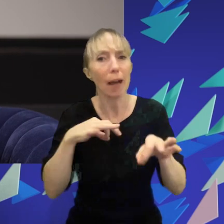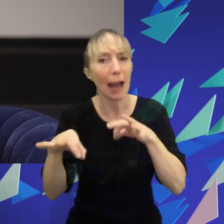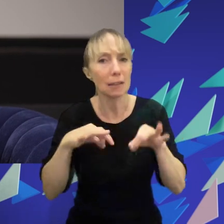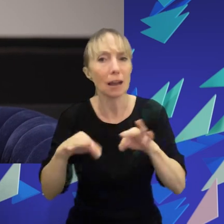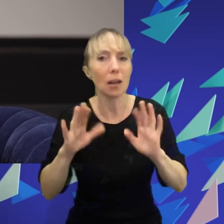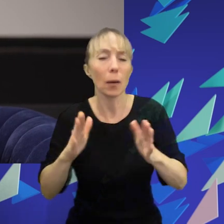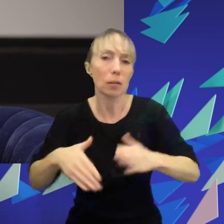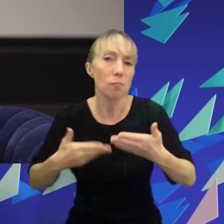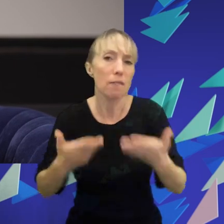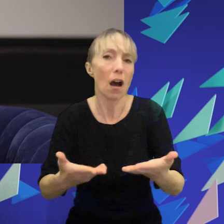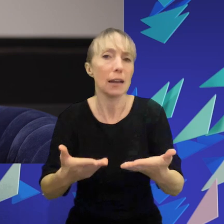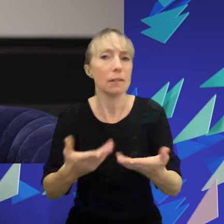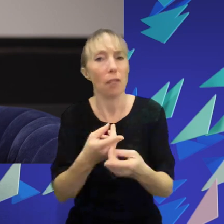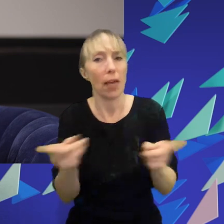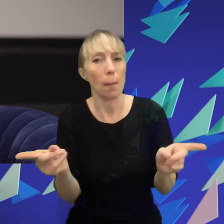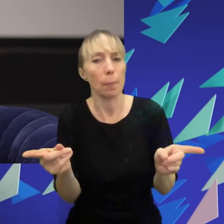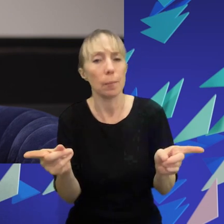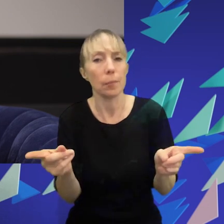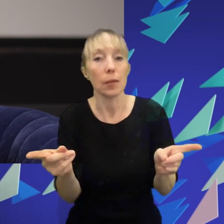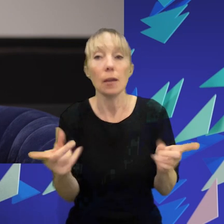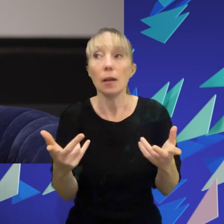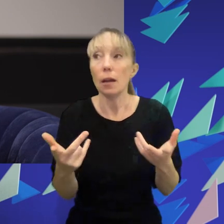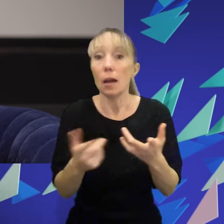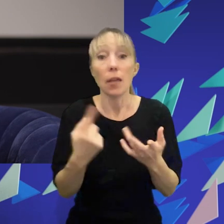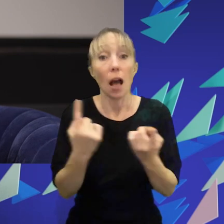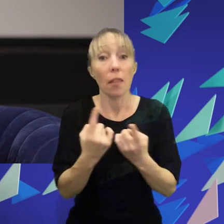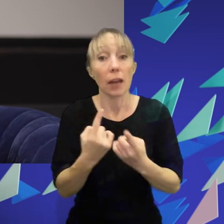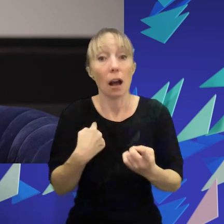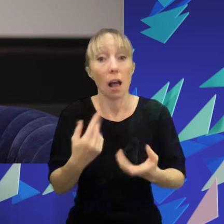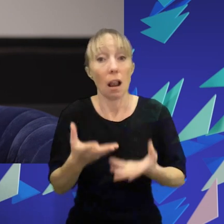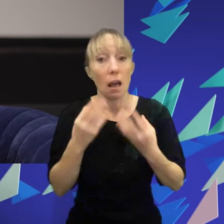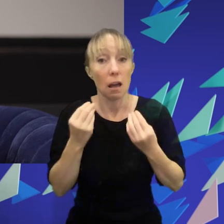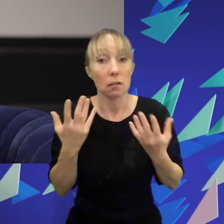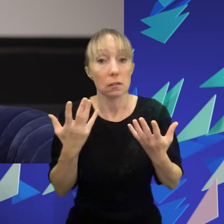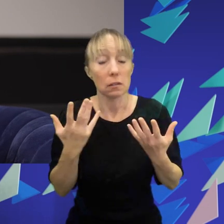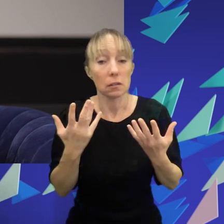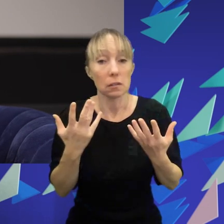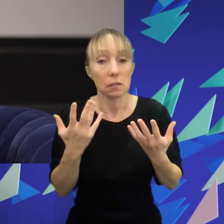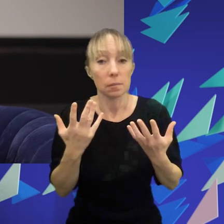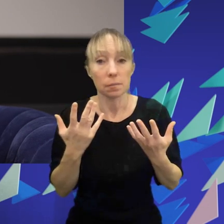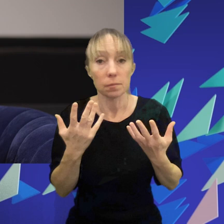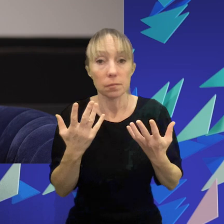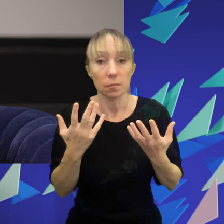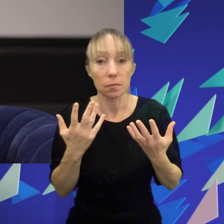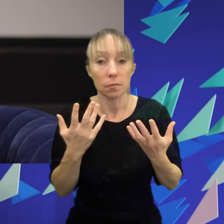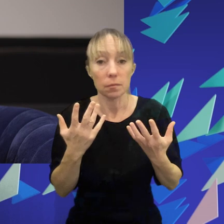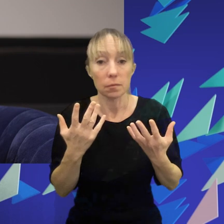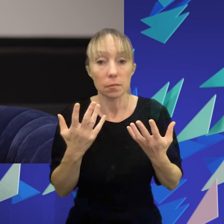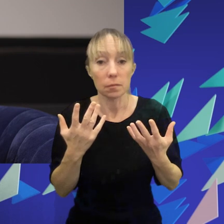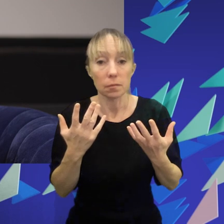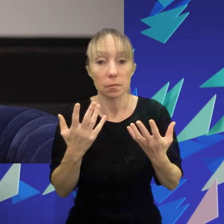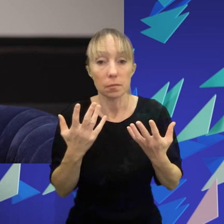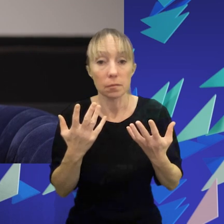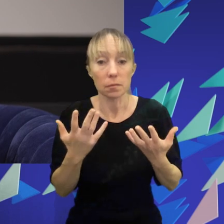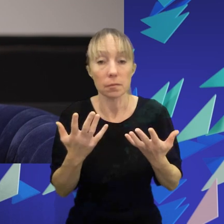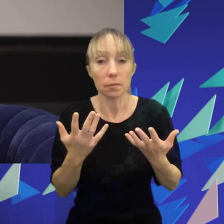to provide that. I think the other thing that I have learned is that, you know, I think there's